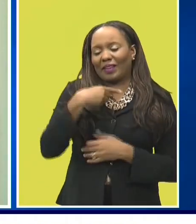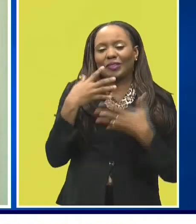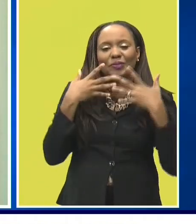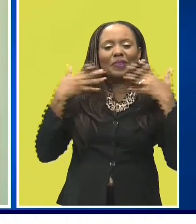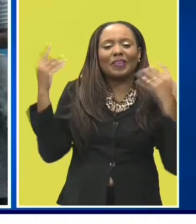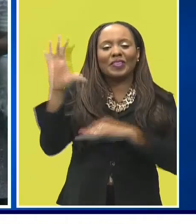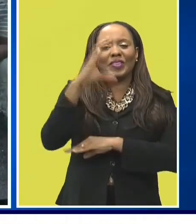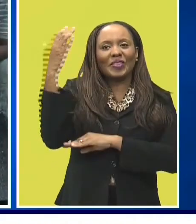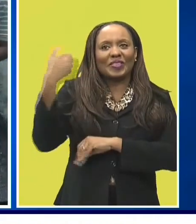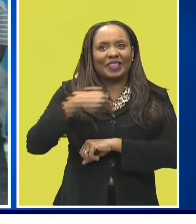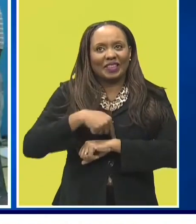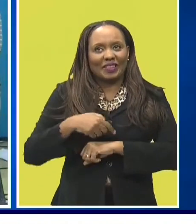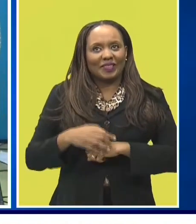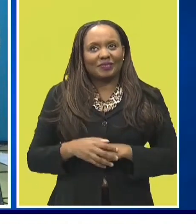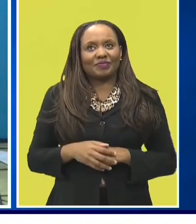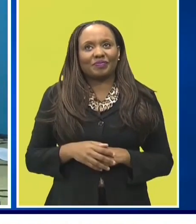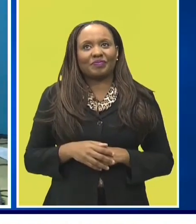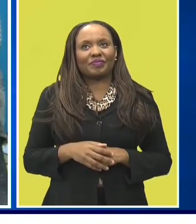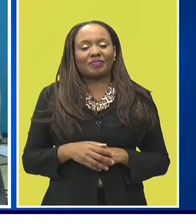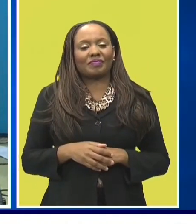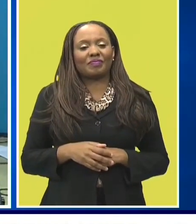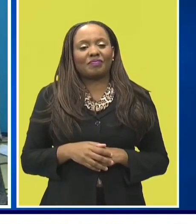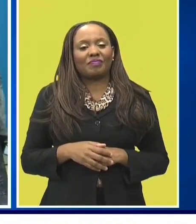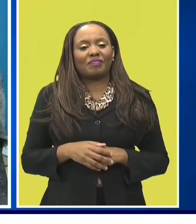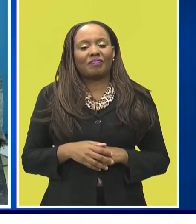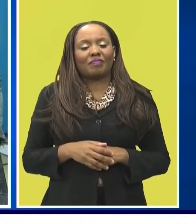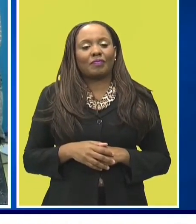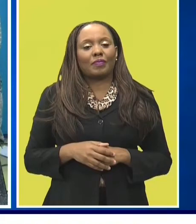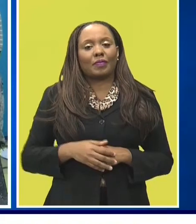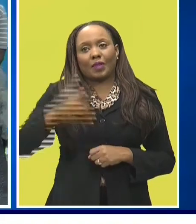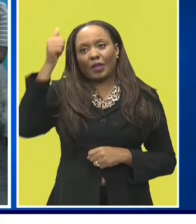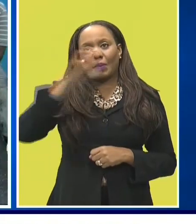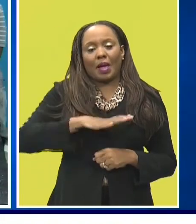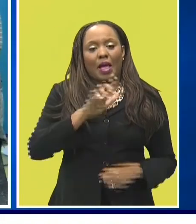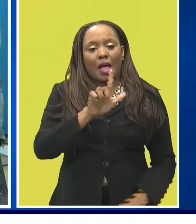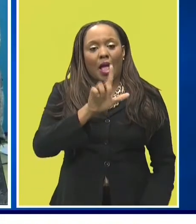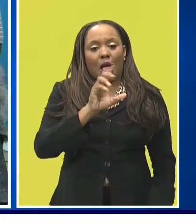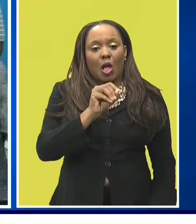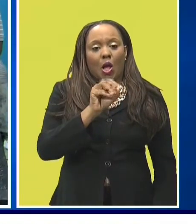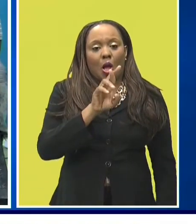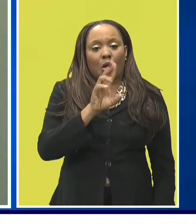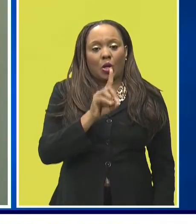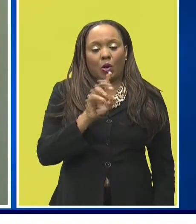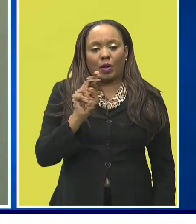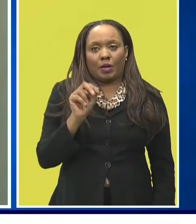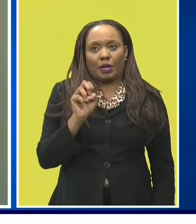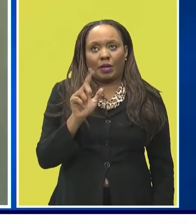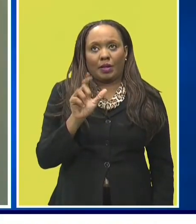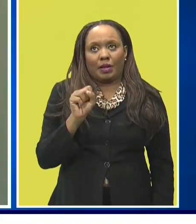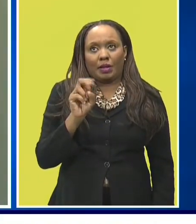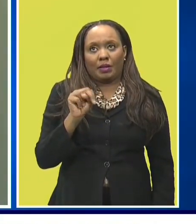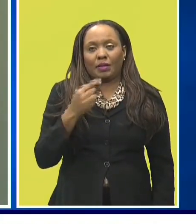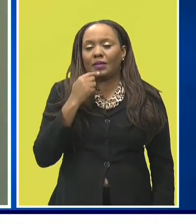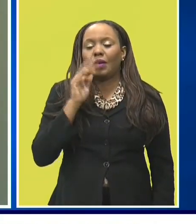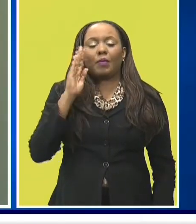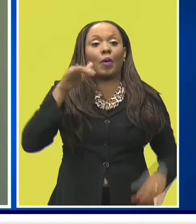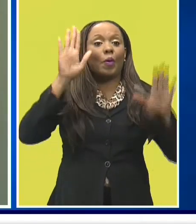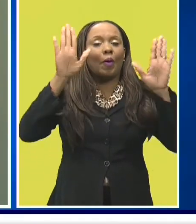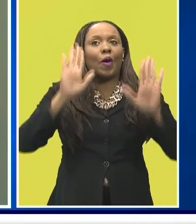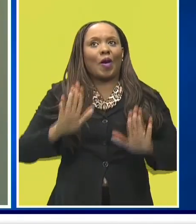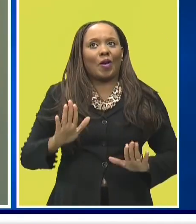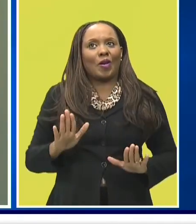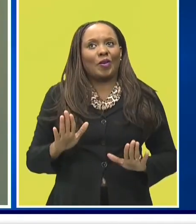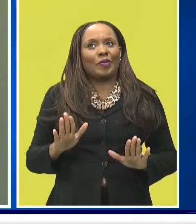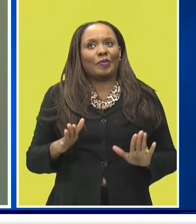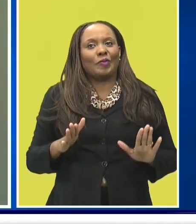Christmas season. Lord Nelson is promising a very good show. Folks, this is not a lie. I will